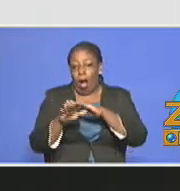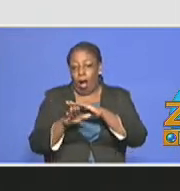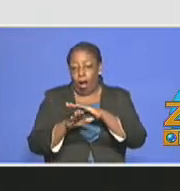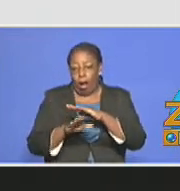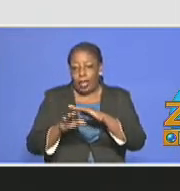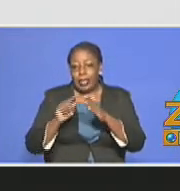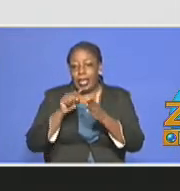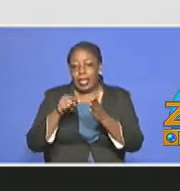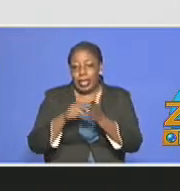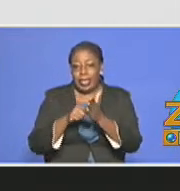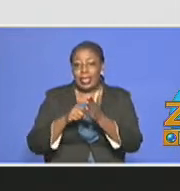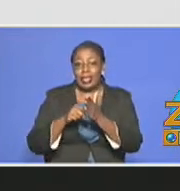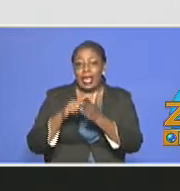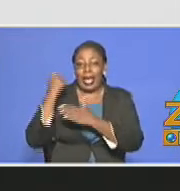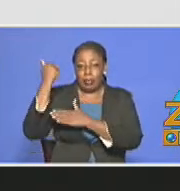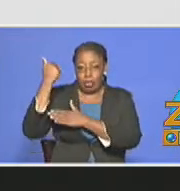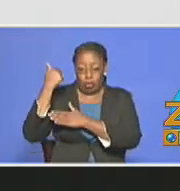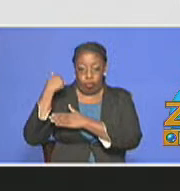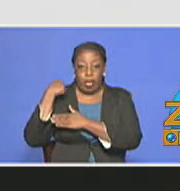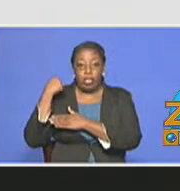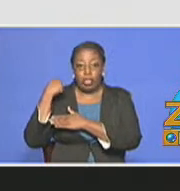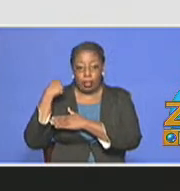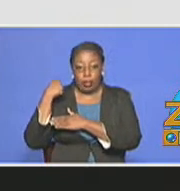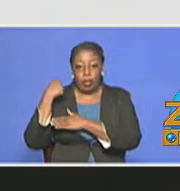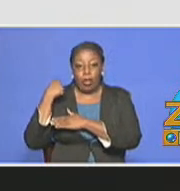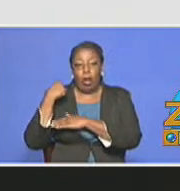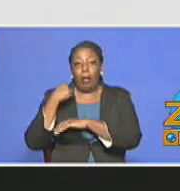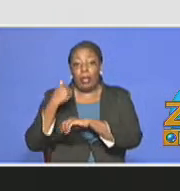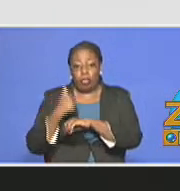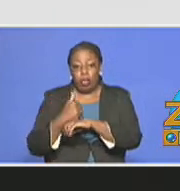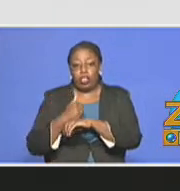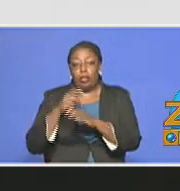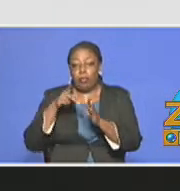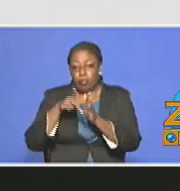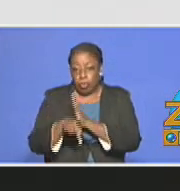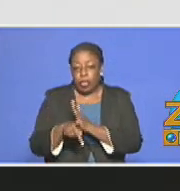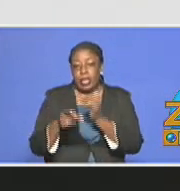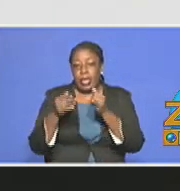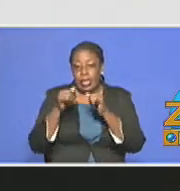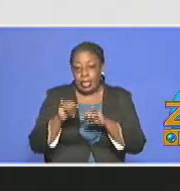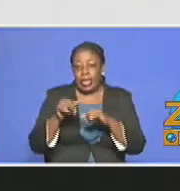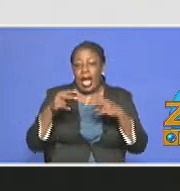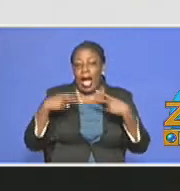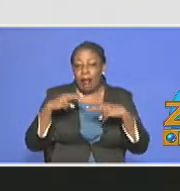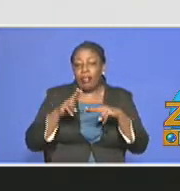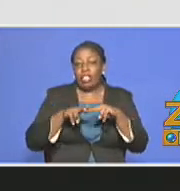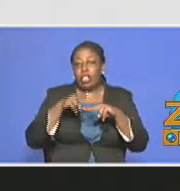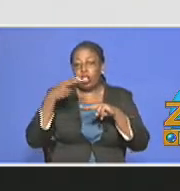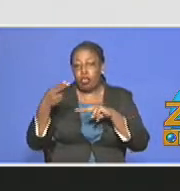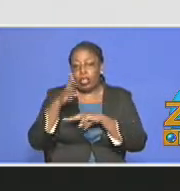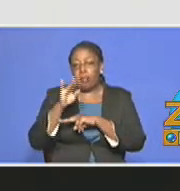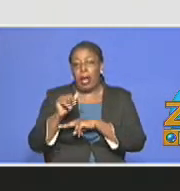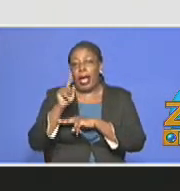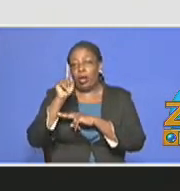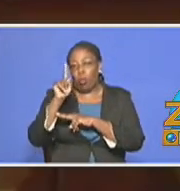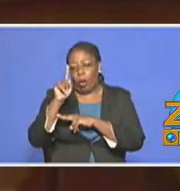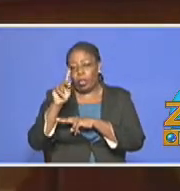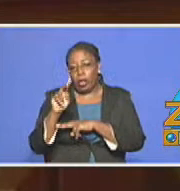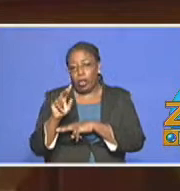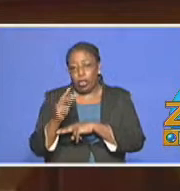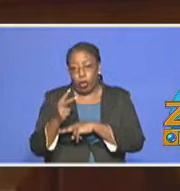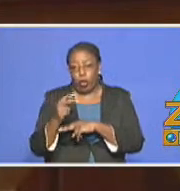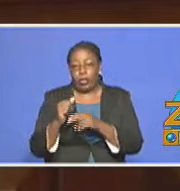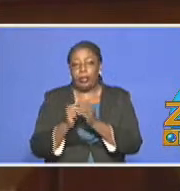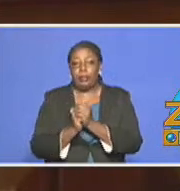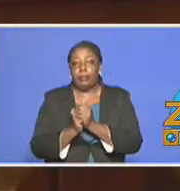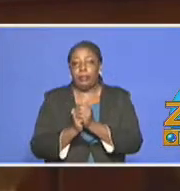minister-led administration, murder incidents decreased by 1/3. For the